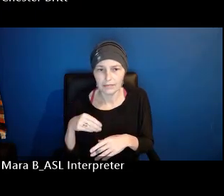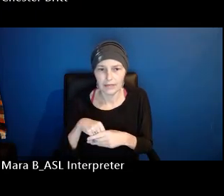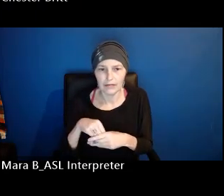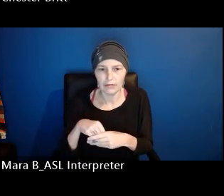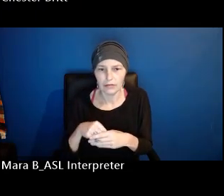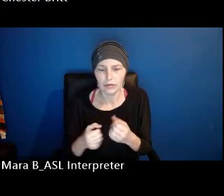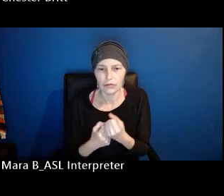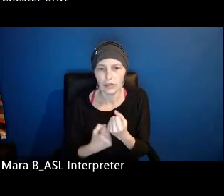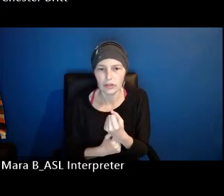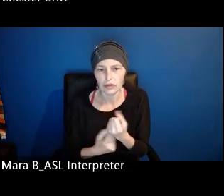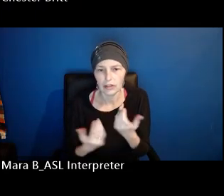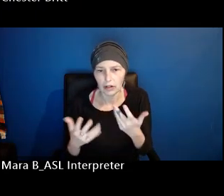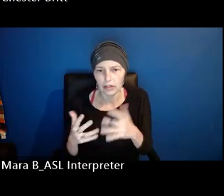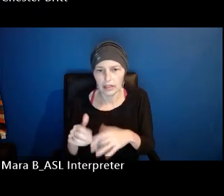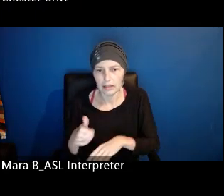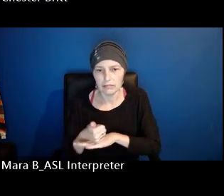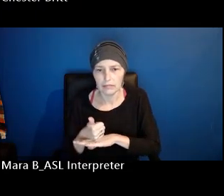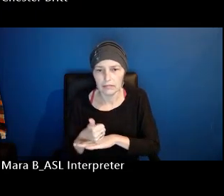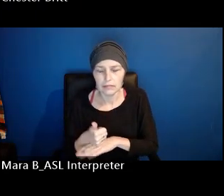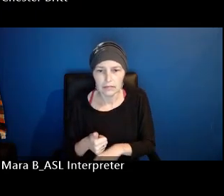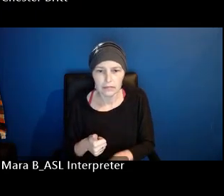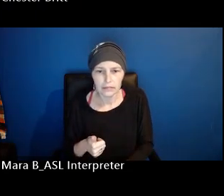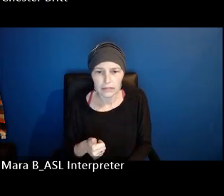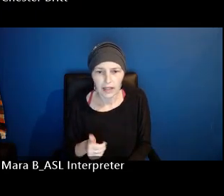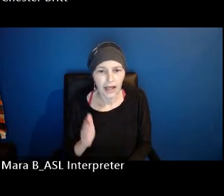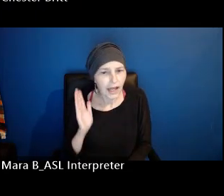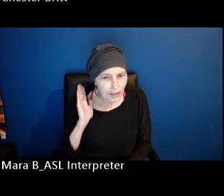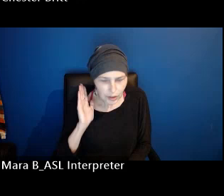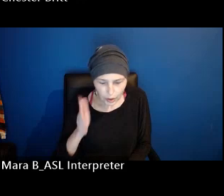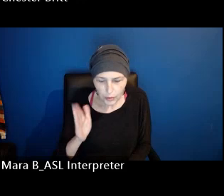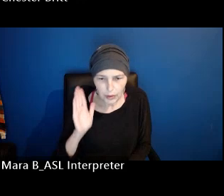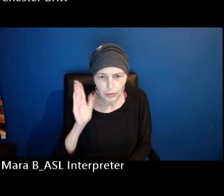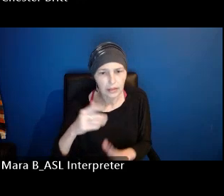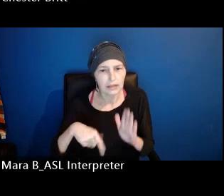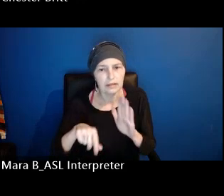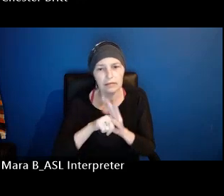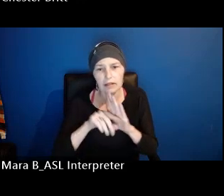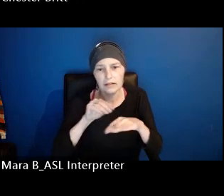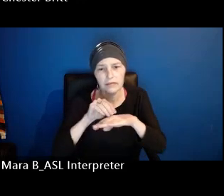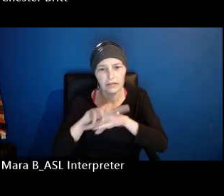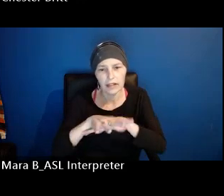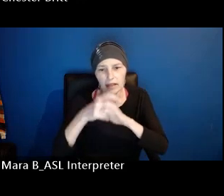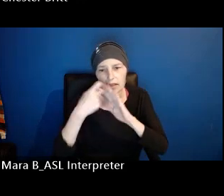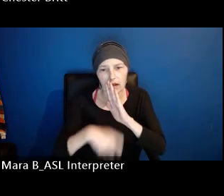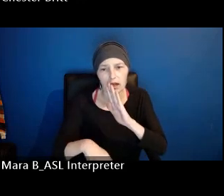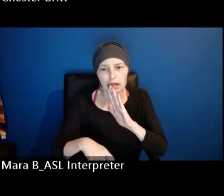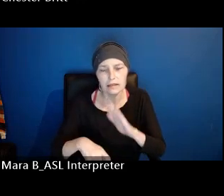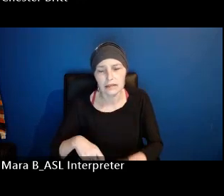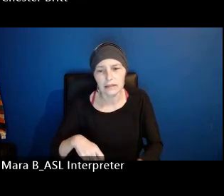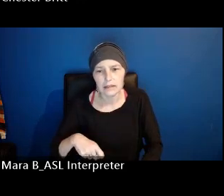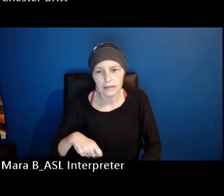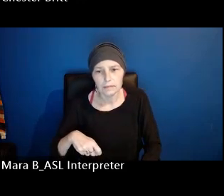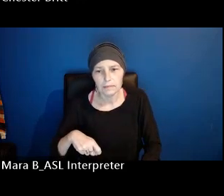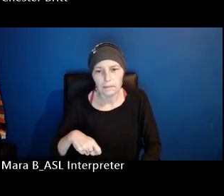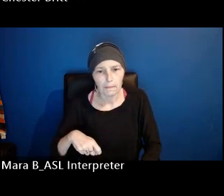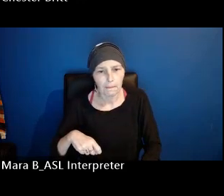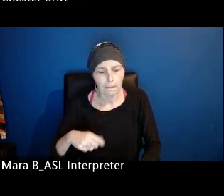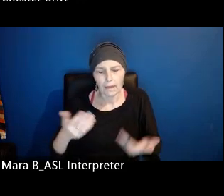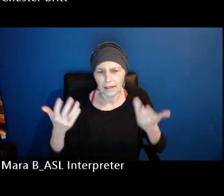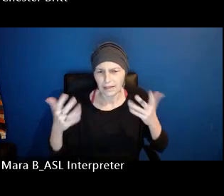I think it's going to I know it's going to adversely affect the costs. They're way too